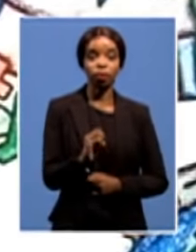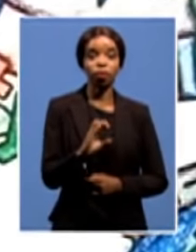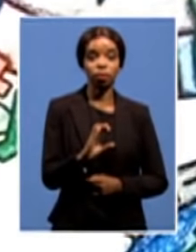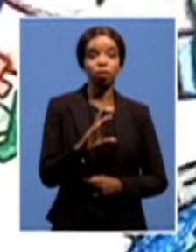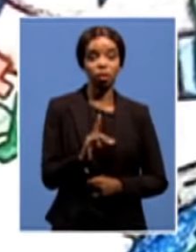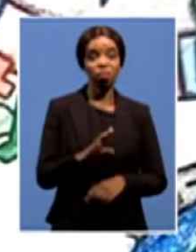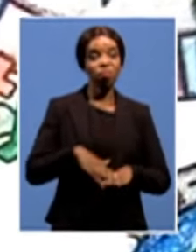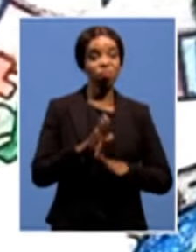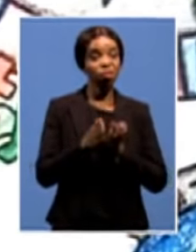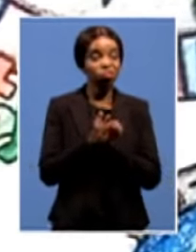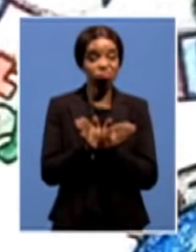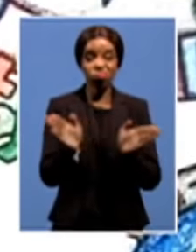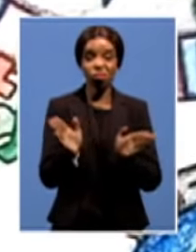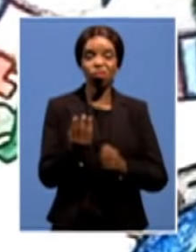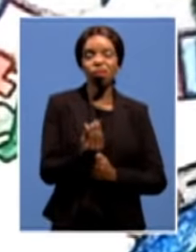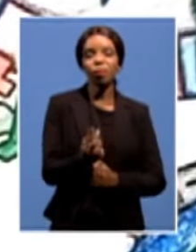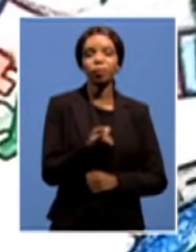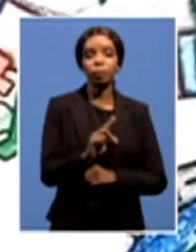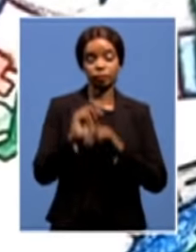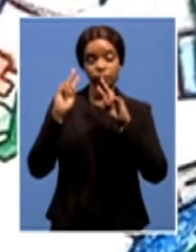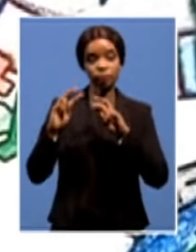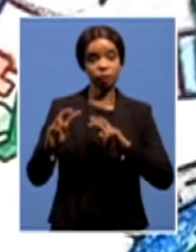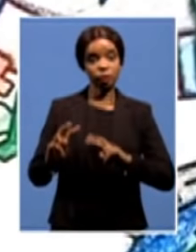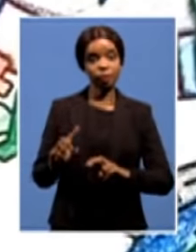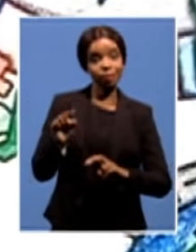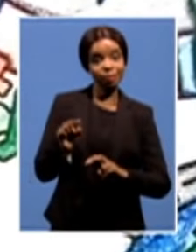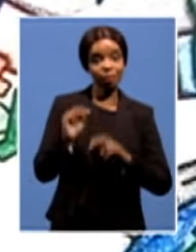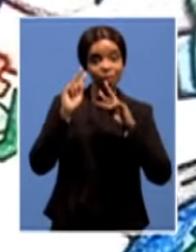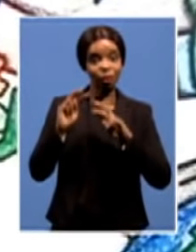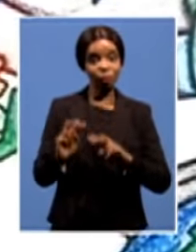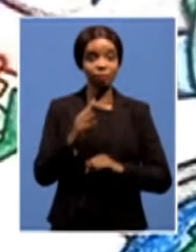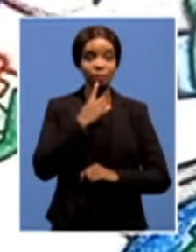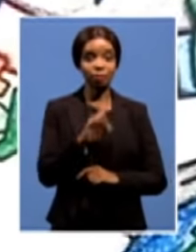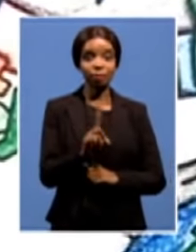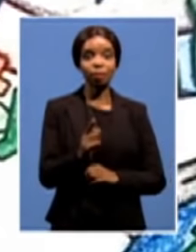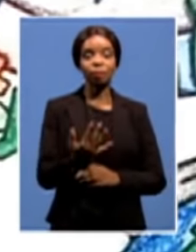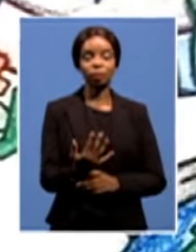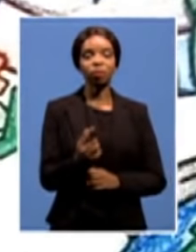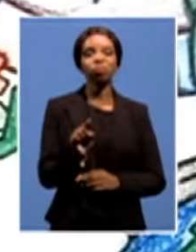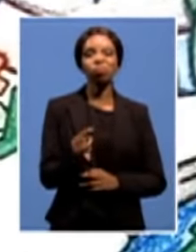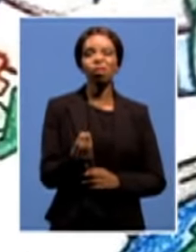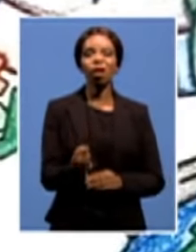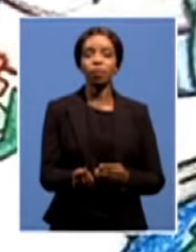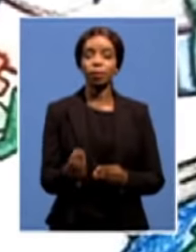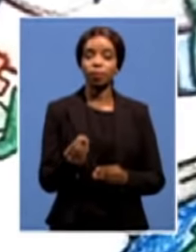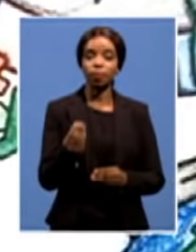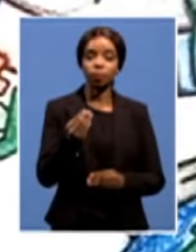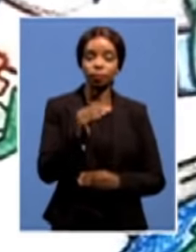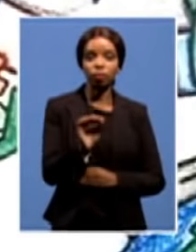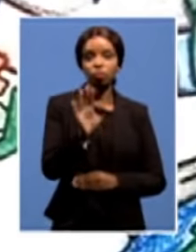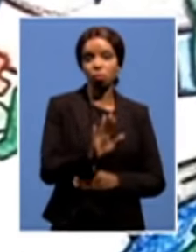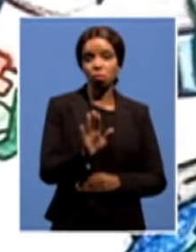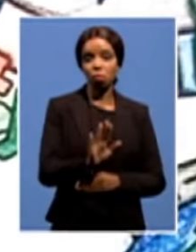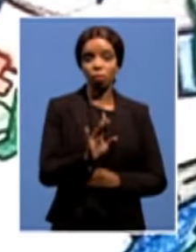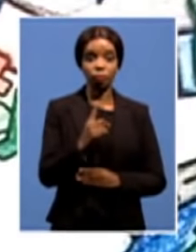development more broadly, the research shows that that is probably the most effective investment. In fact, Nobel Prize